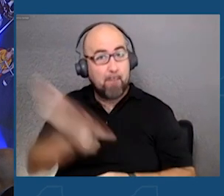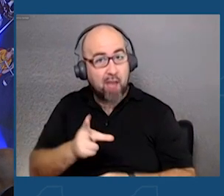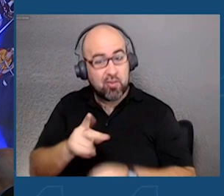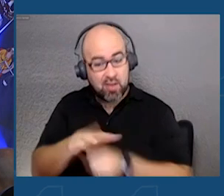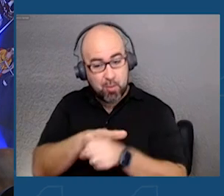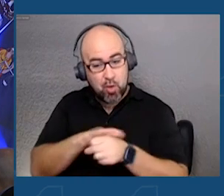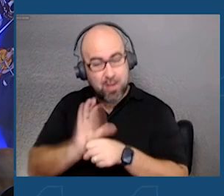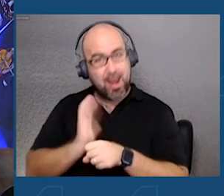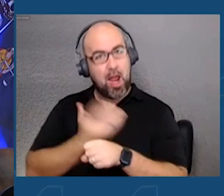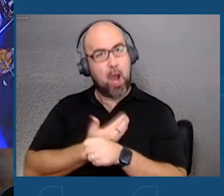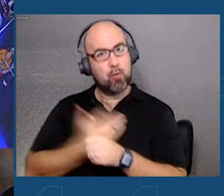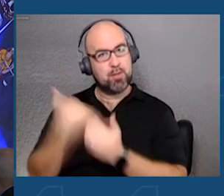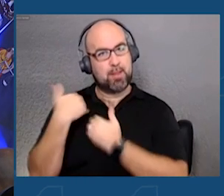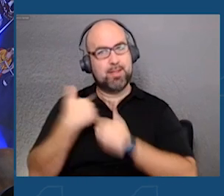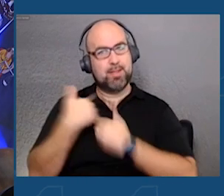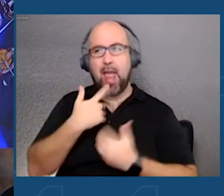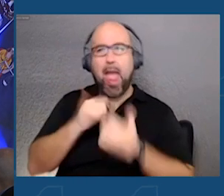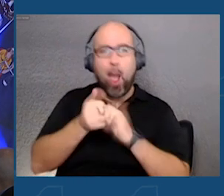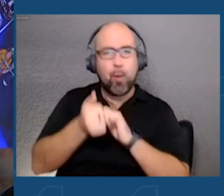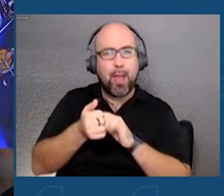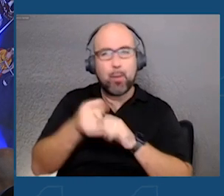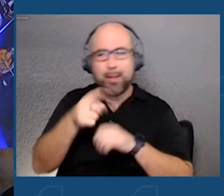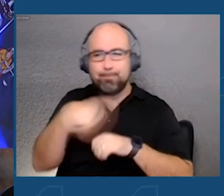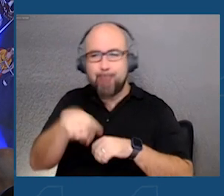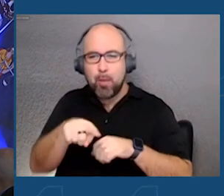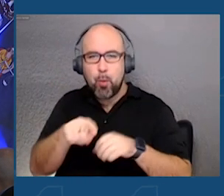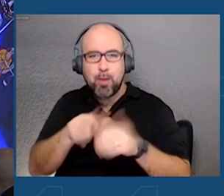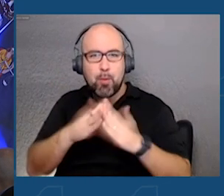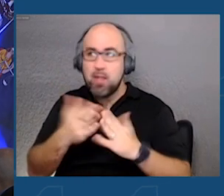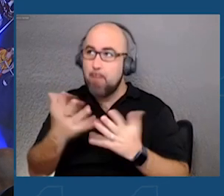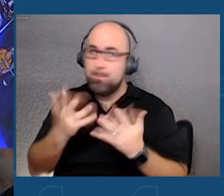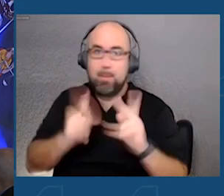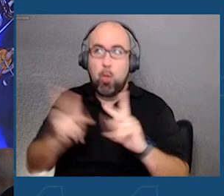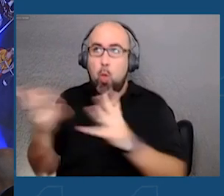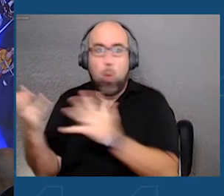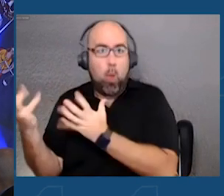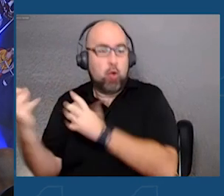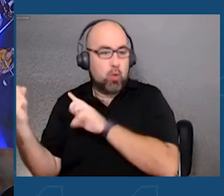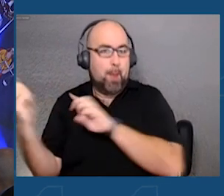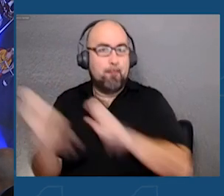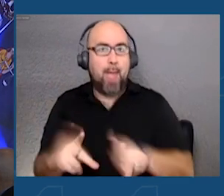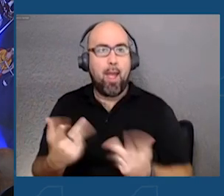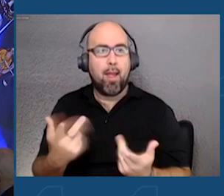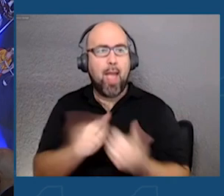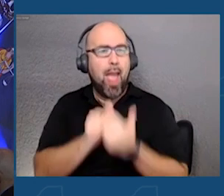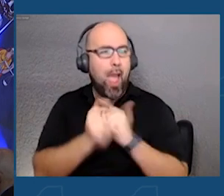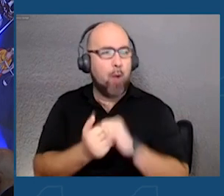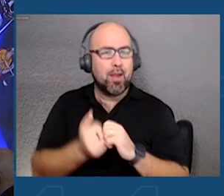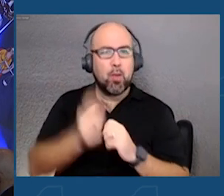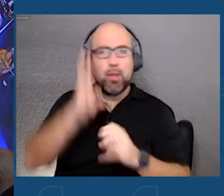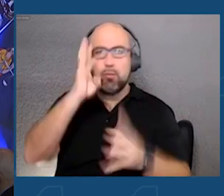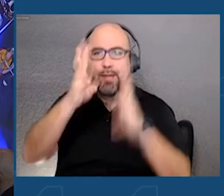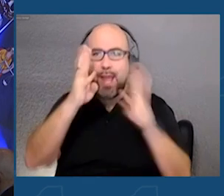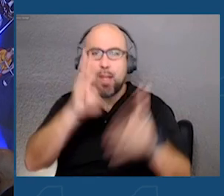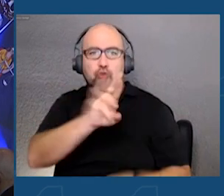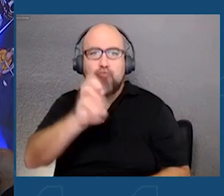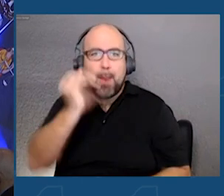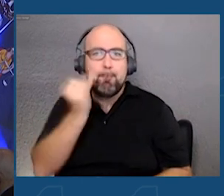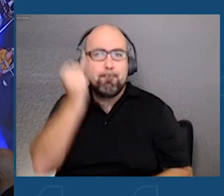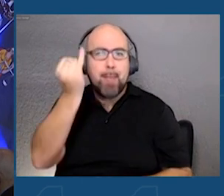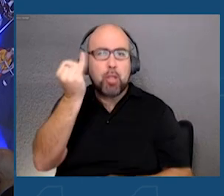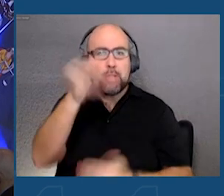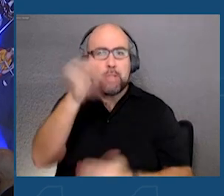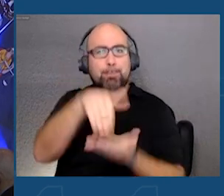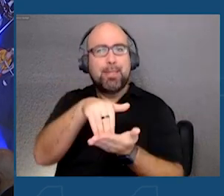how can we make those be neighborhoods that people want to come back to? How can we create and reimagine Midtown as